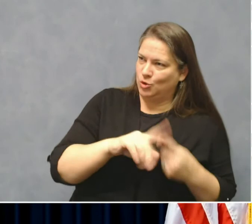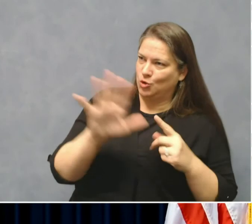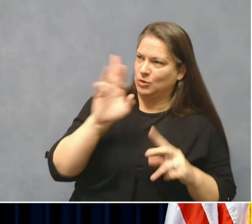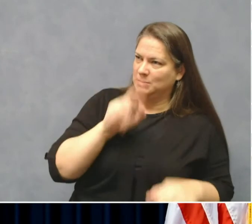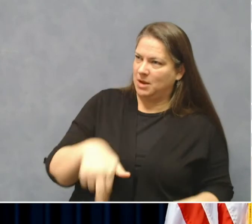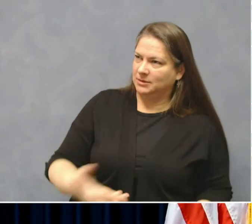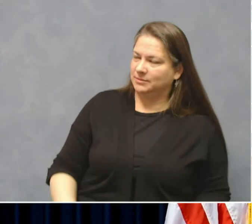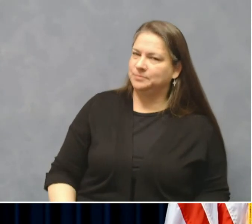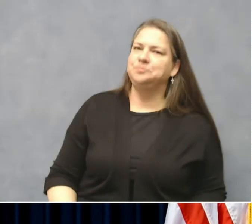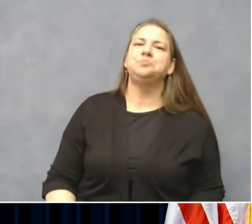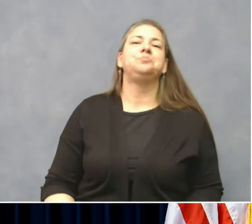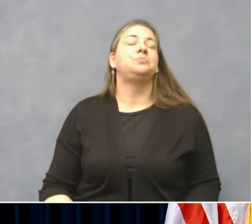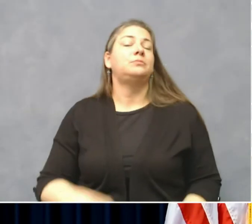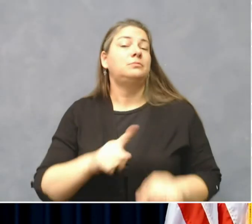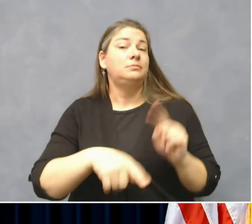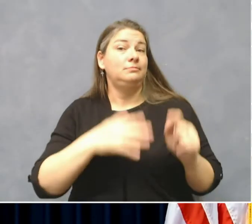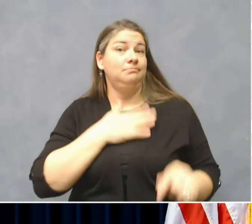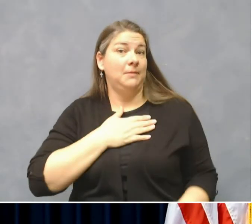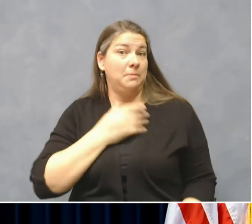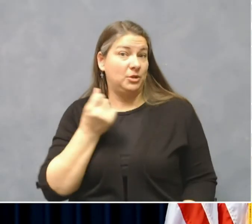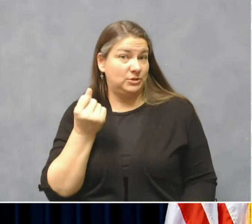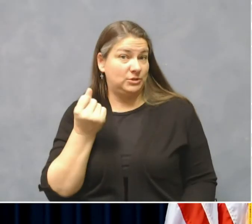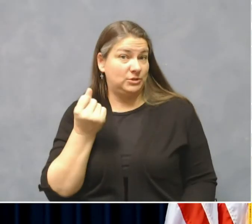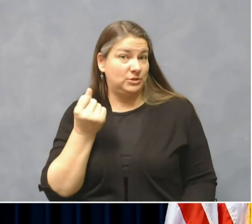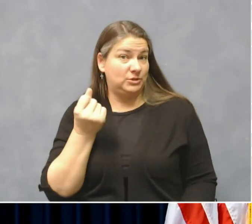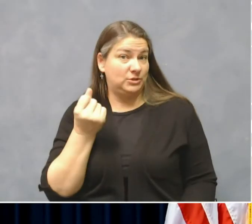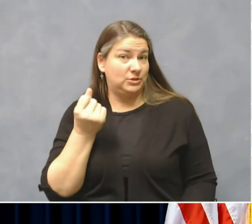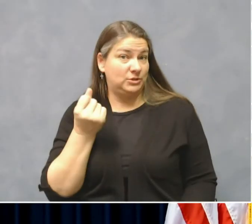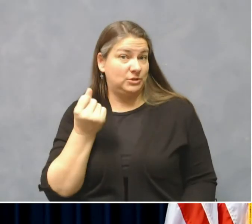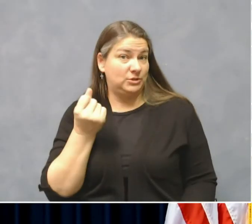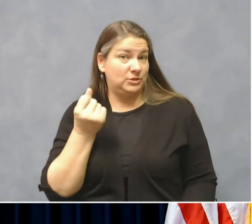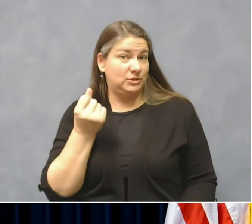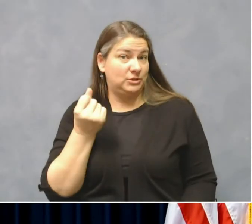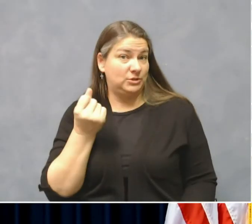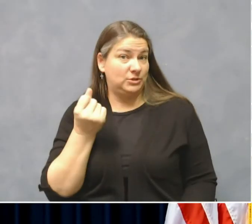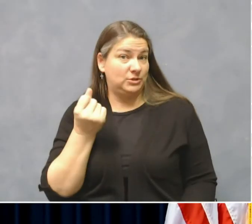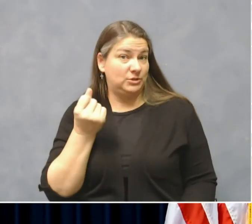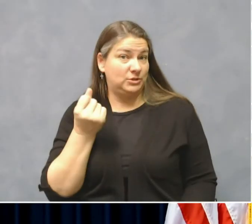My understanding is, at least I got an update right before